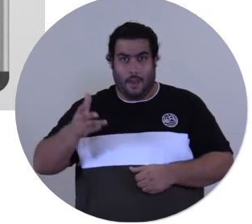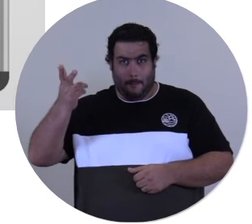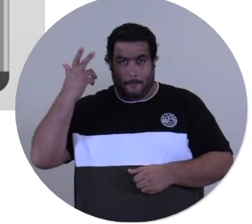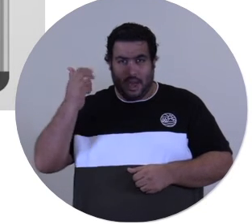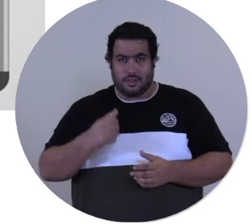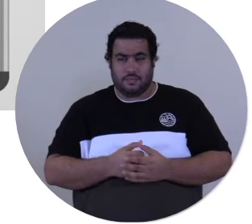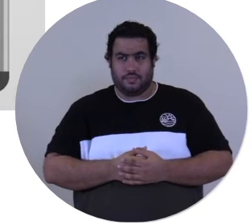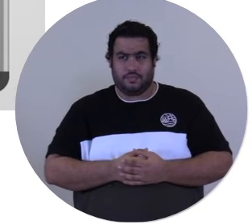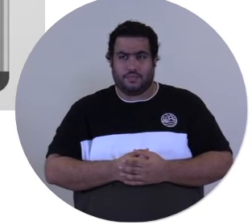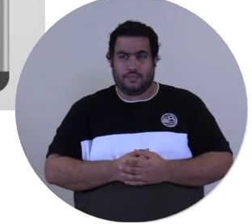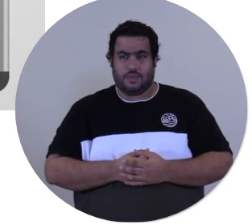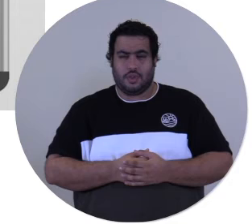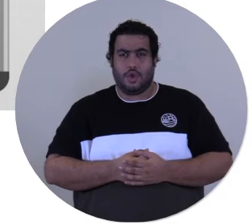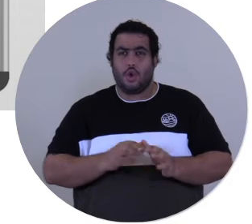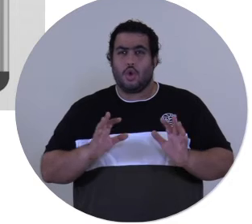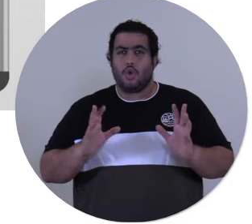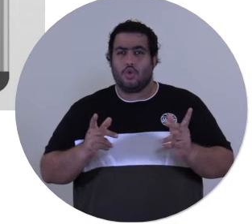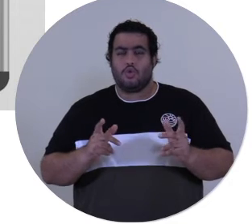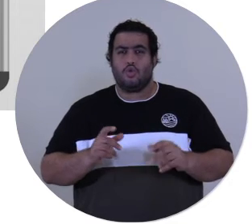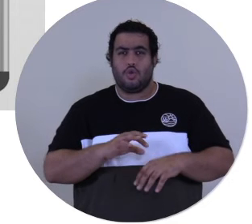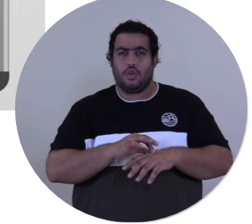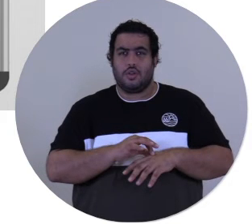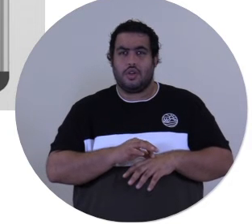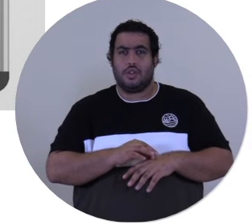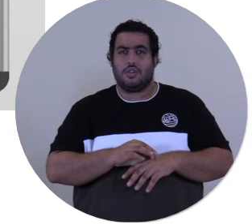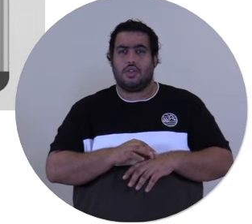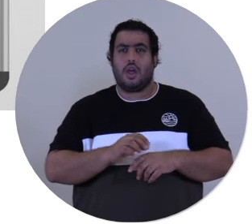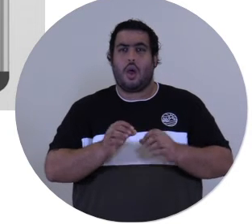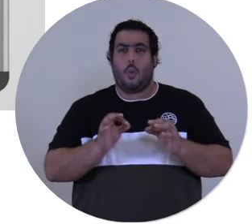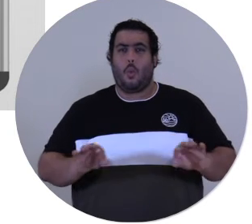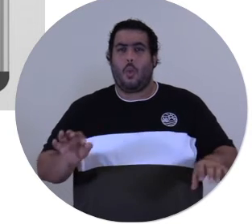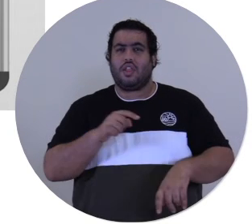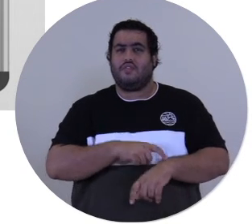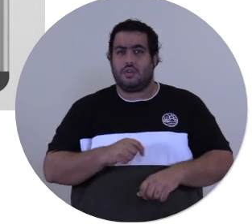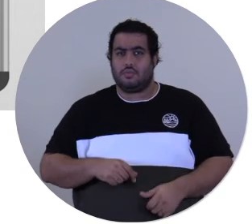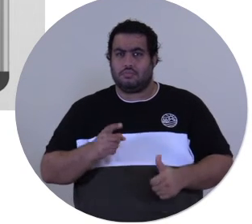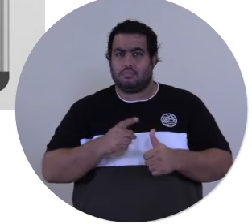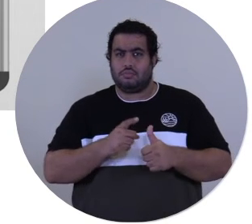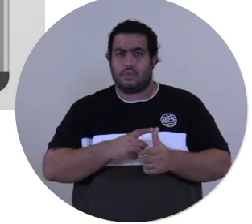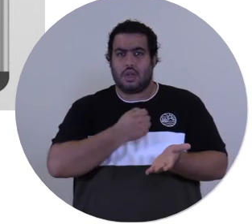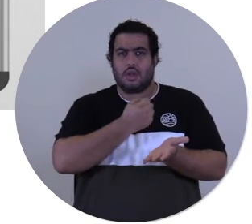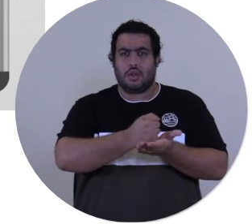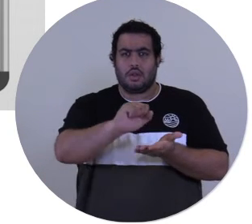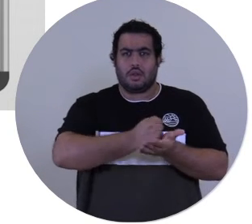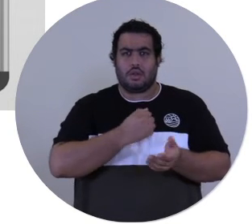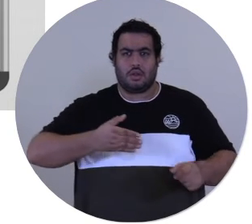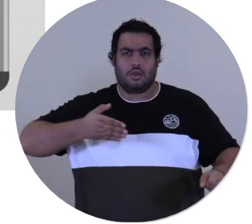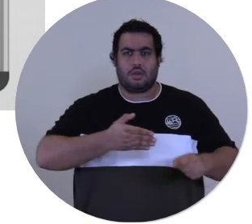what were the old ways of spending leisure or free time? People used to enjoy